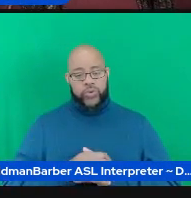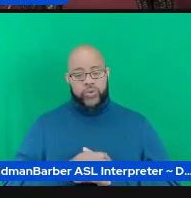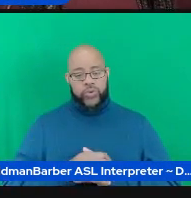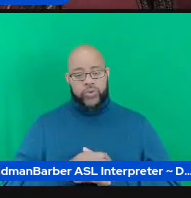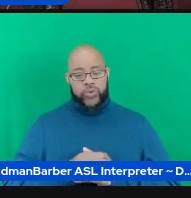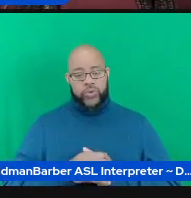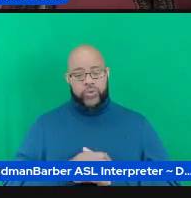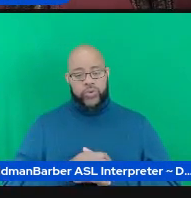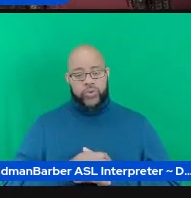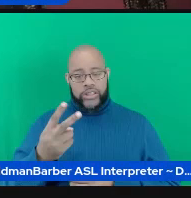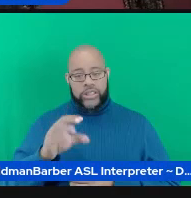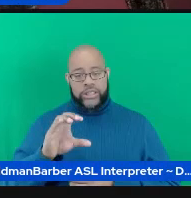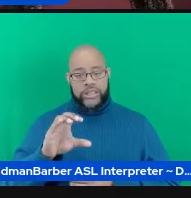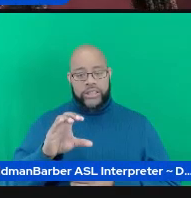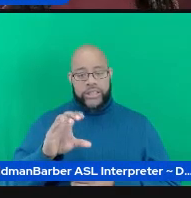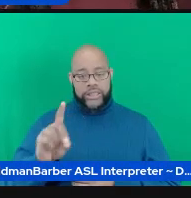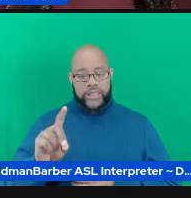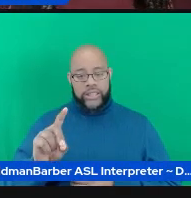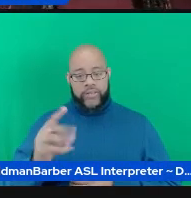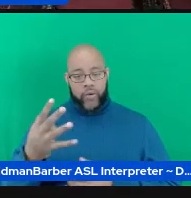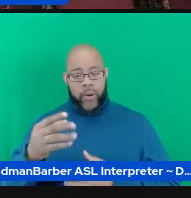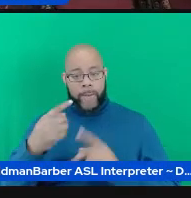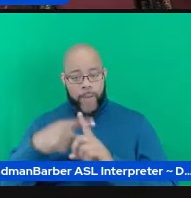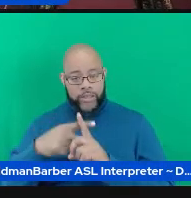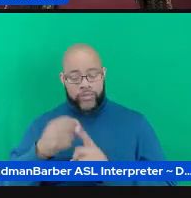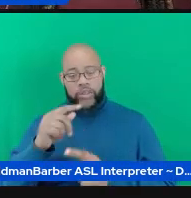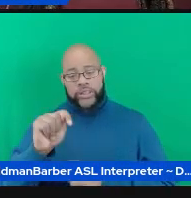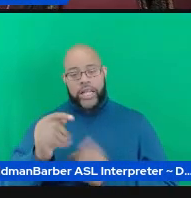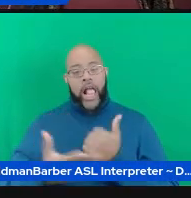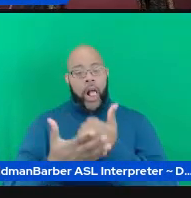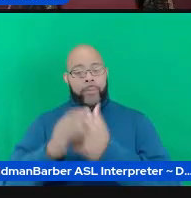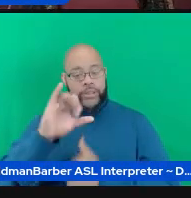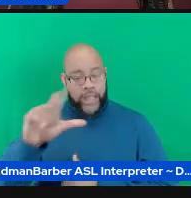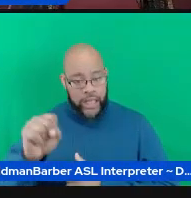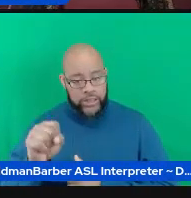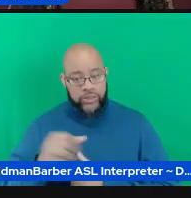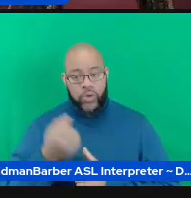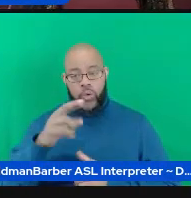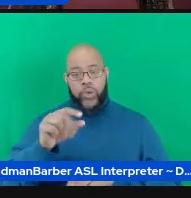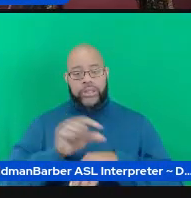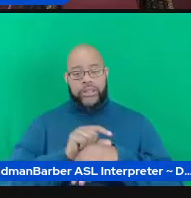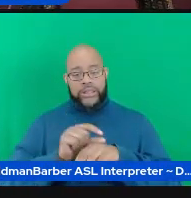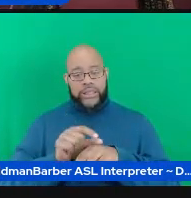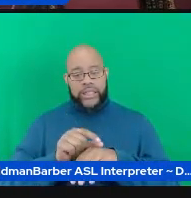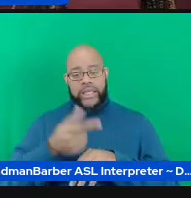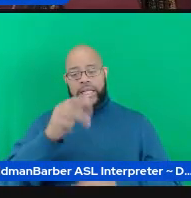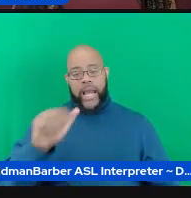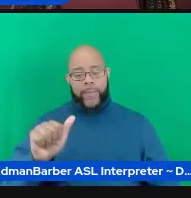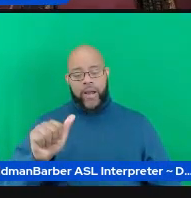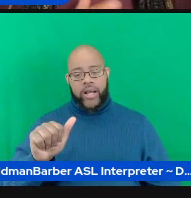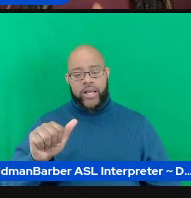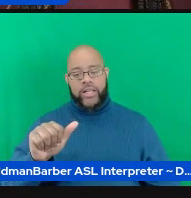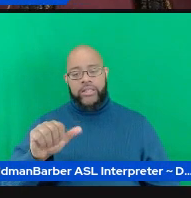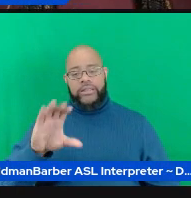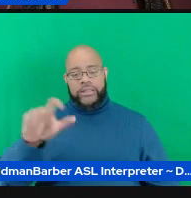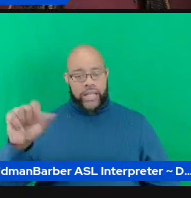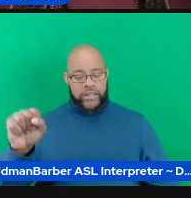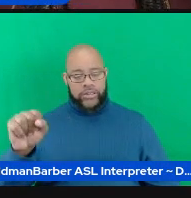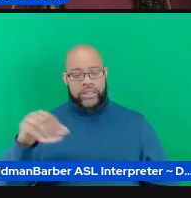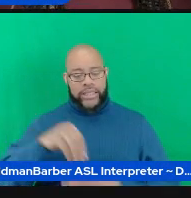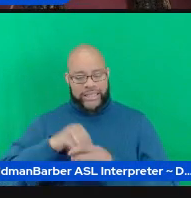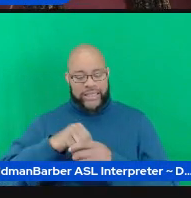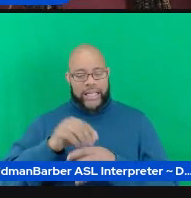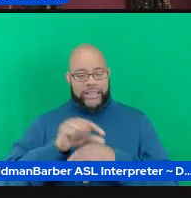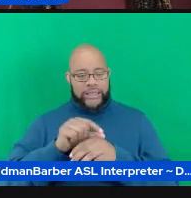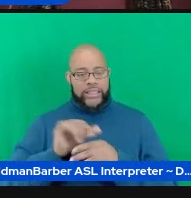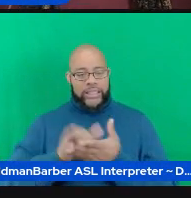positive Th2s or T helper cells, or skin resident gamma delta T cells, which are resident both in the skin as well as the